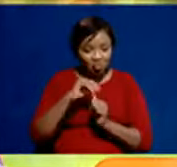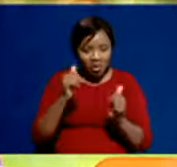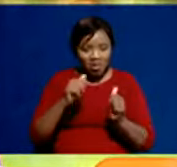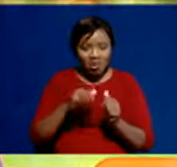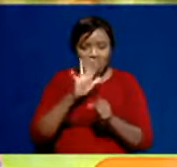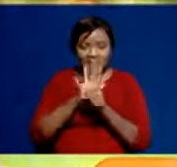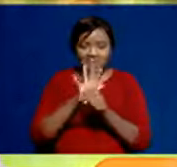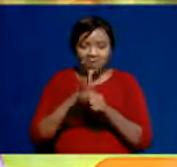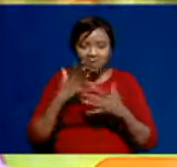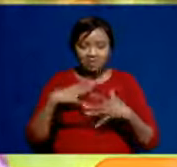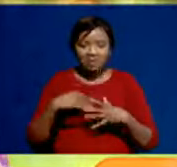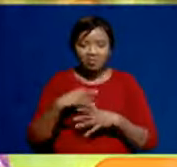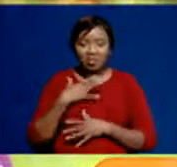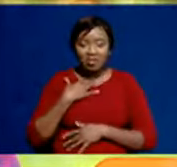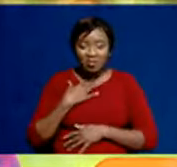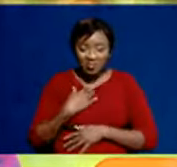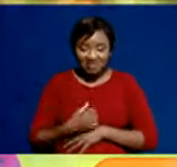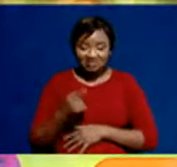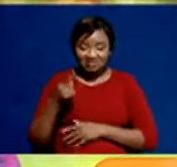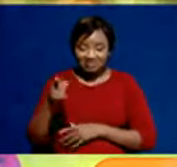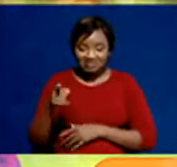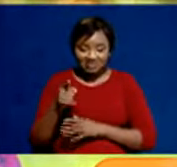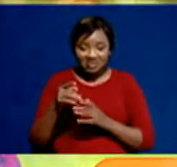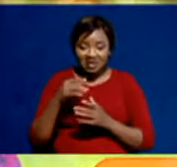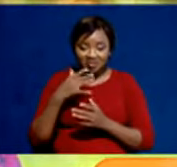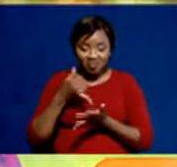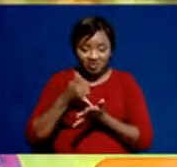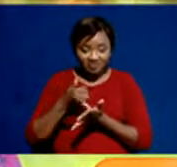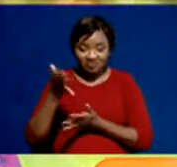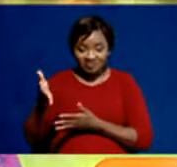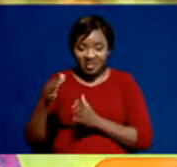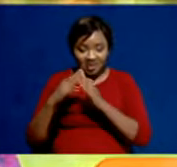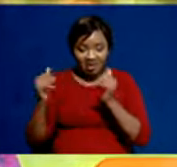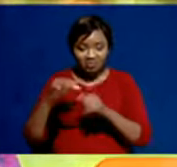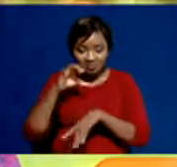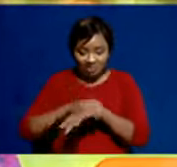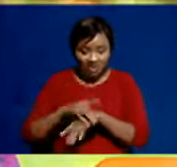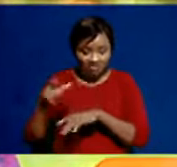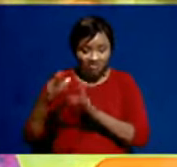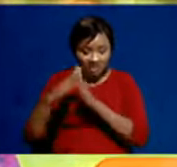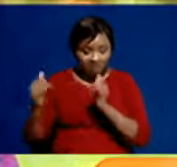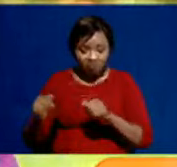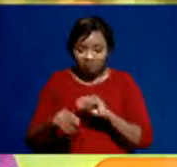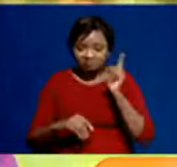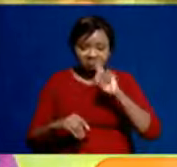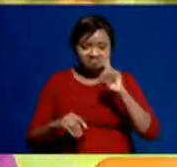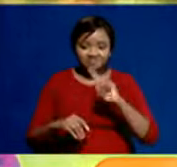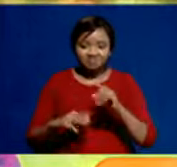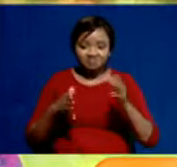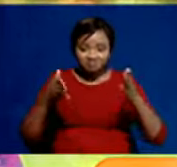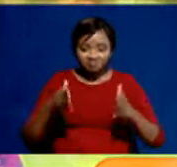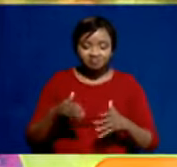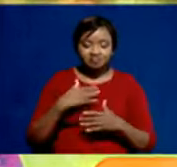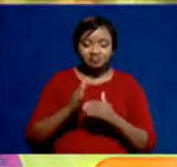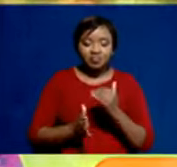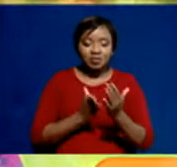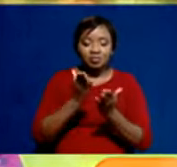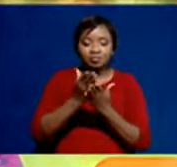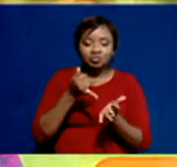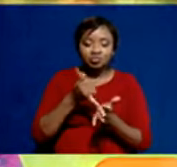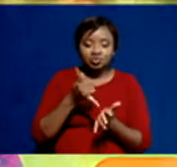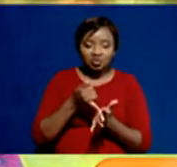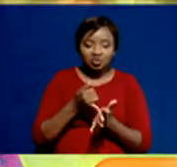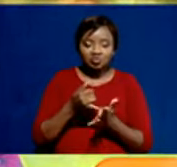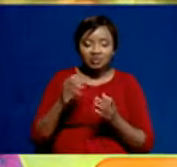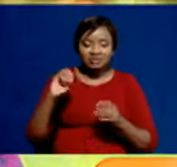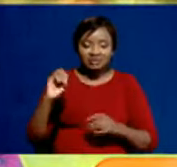the people will never be eligible for those houses. Yeah. Right now, there are proposals to include the informal sector.